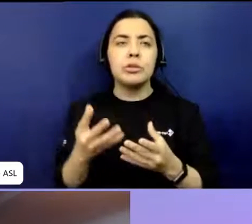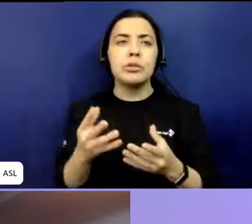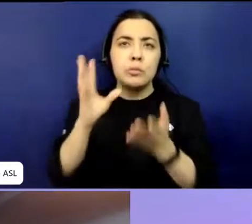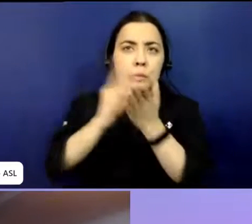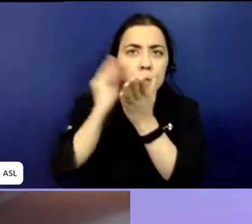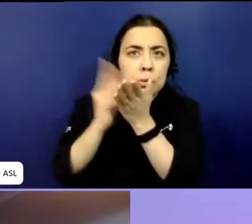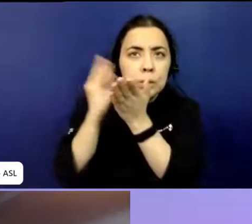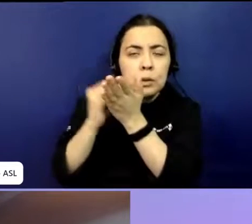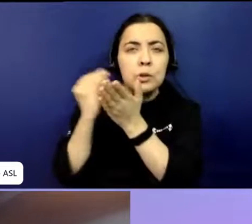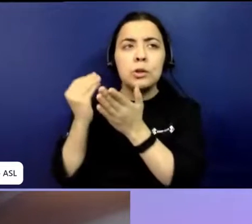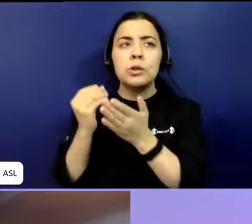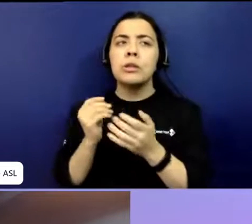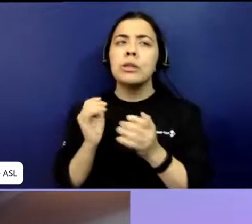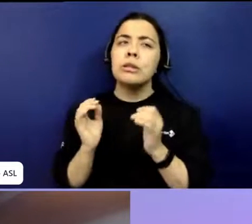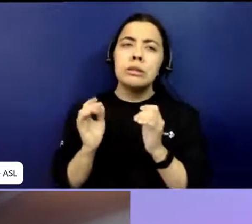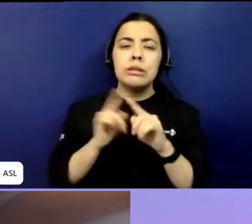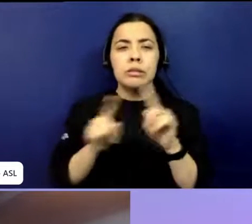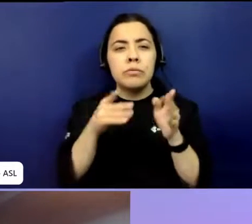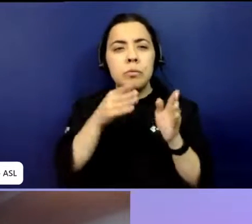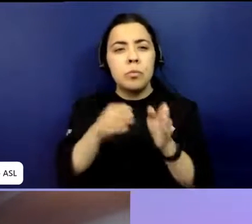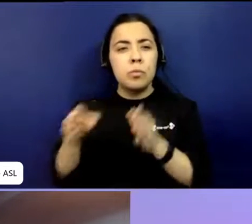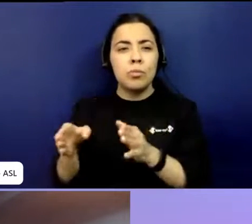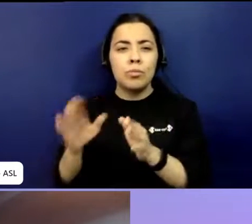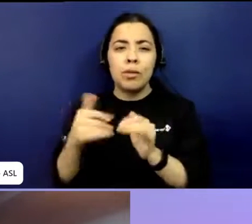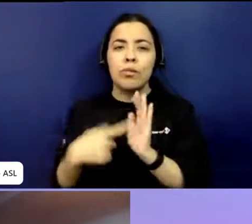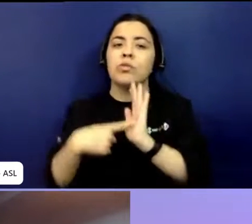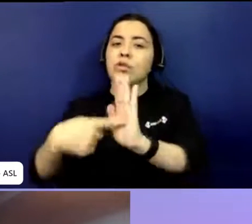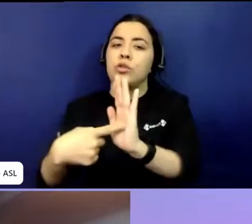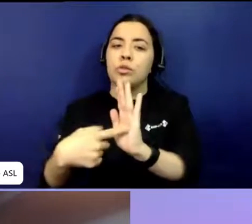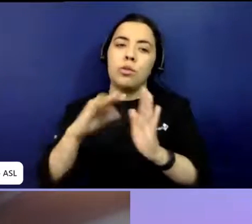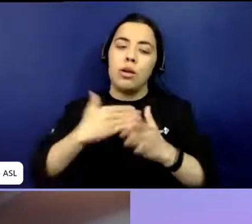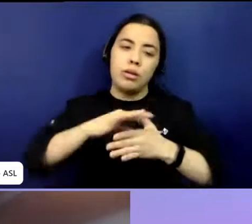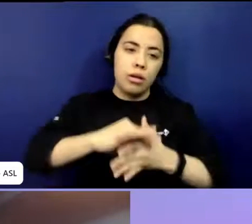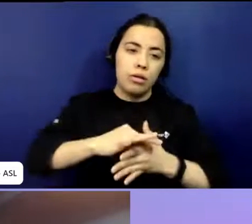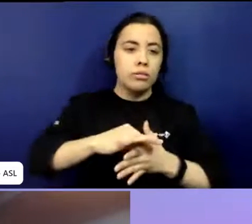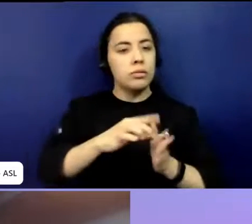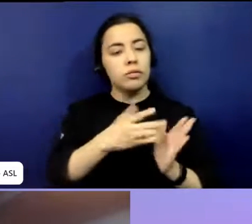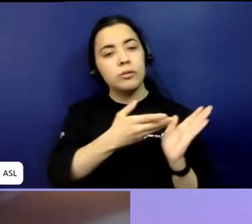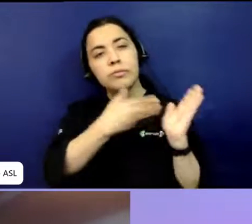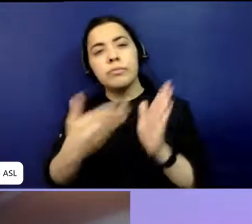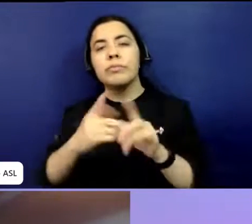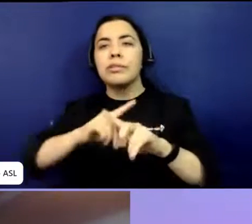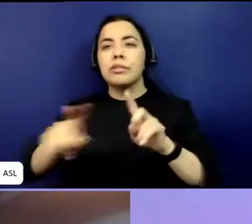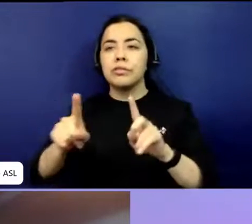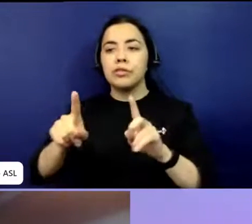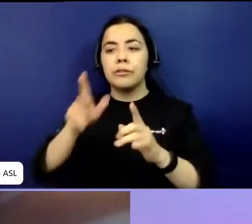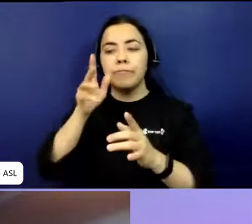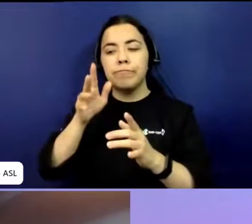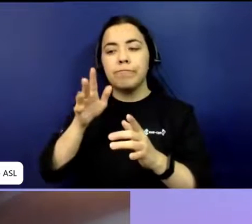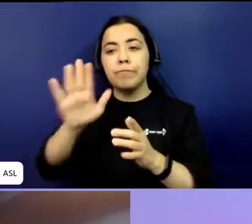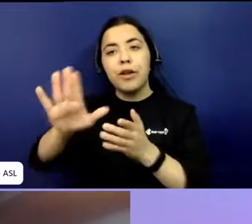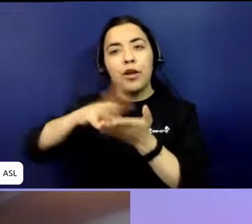different, ways of delivering the content to play to different learning styles. All of